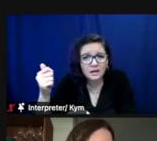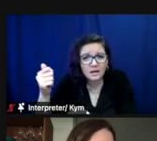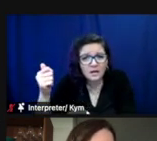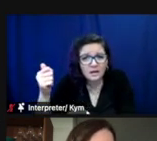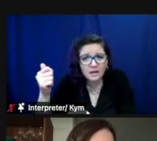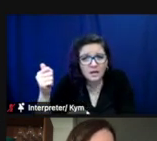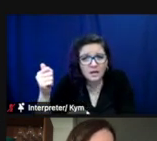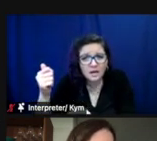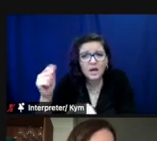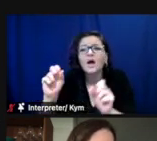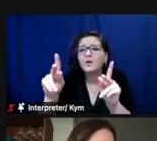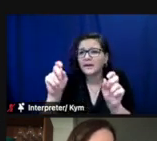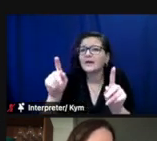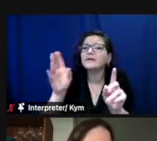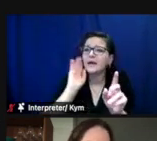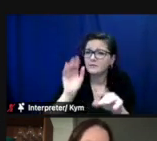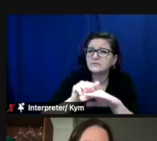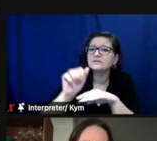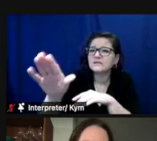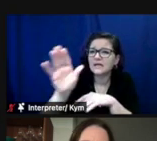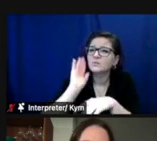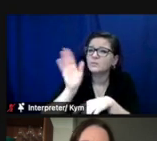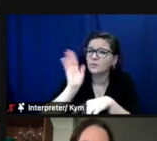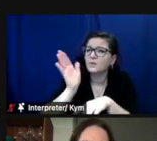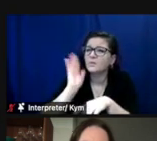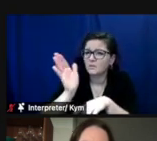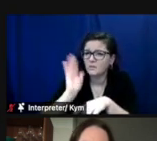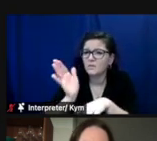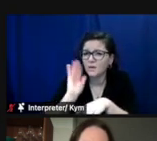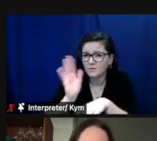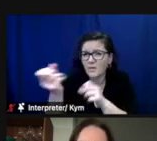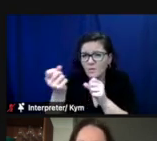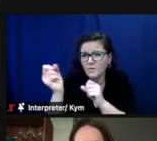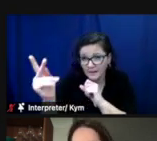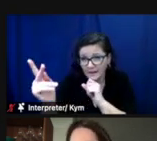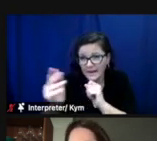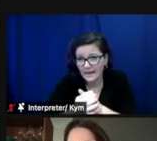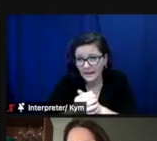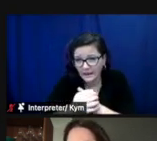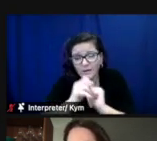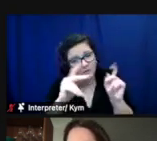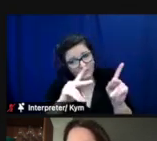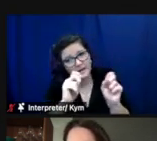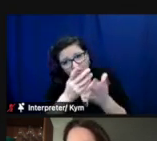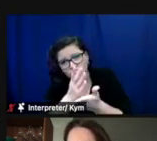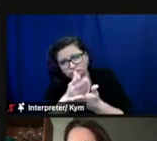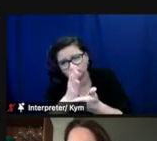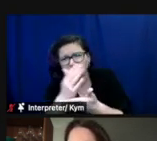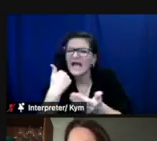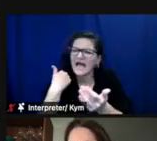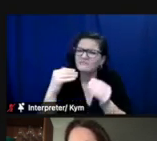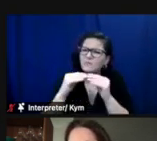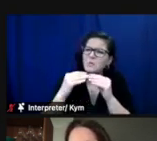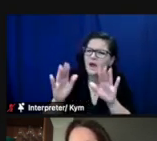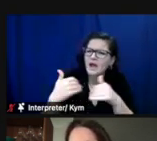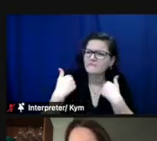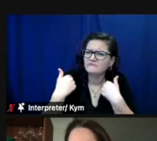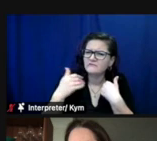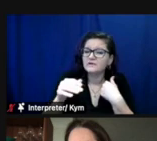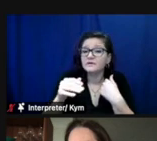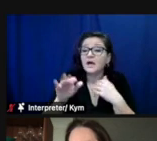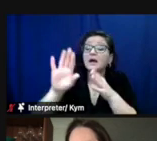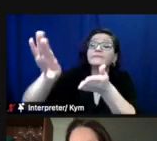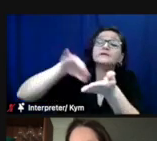Okay, Vanessa, I'll see if I can send you one when I get back, okay? All right. Okay, because I have some extras. Okay. Excuse